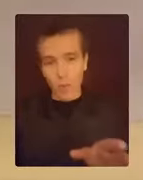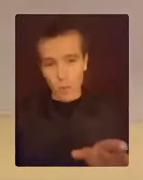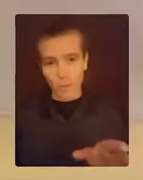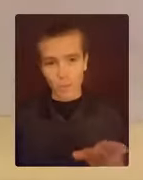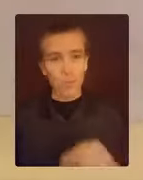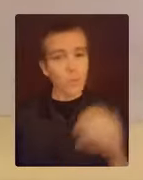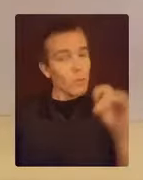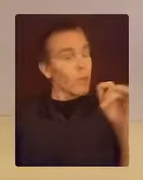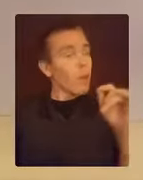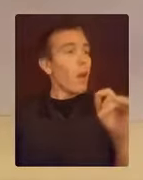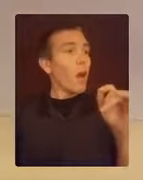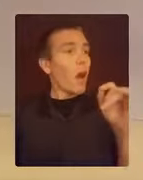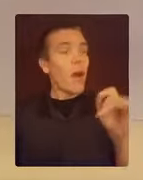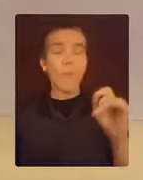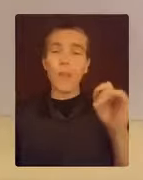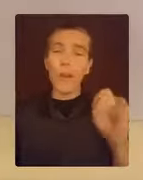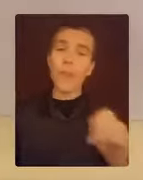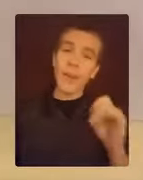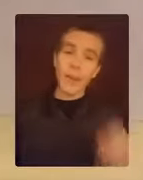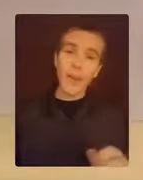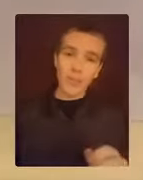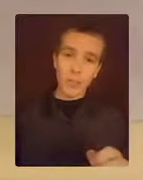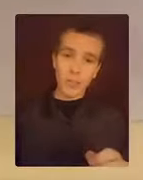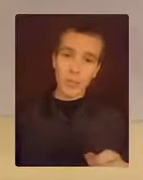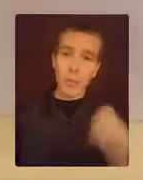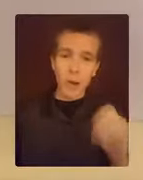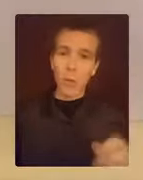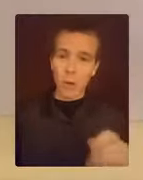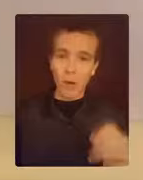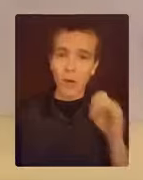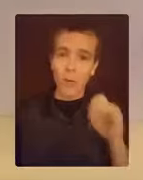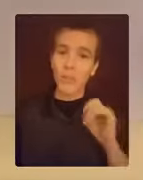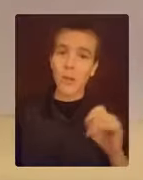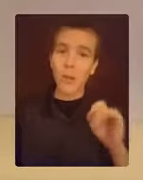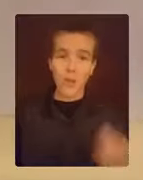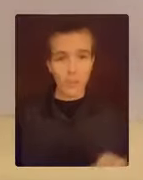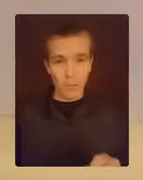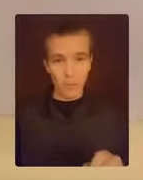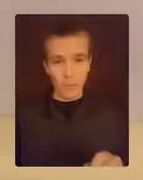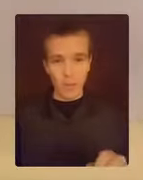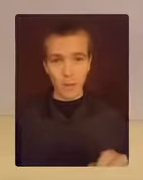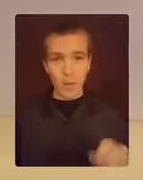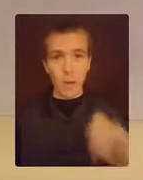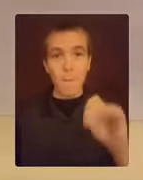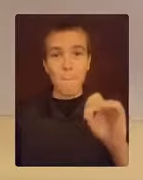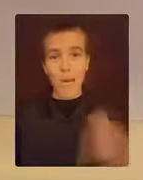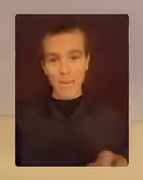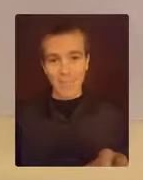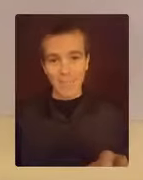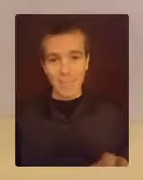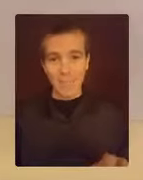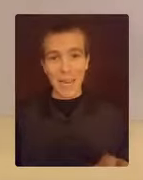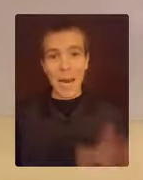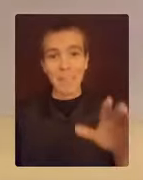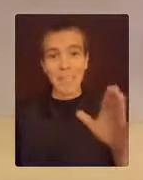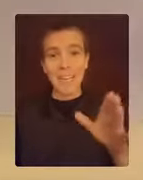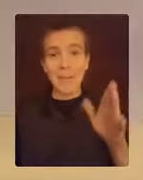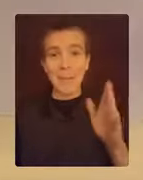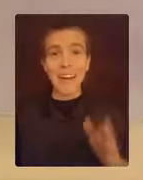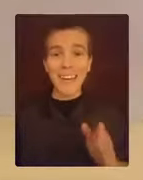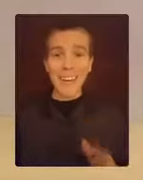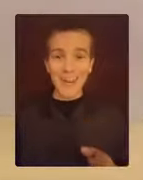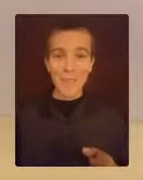off topic. I have nothing against marijuana whatsoever. But I'm going to